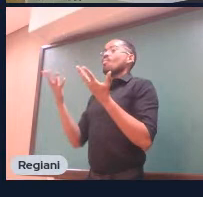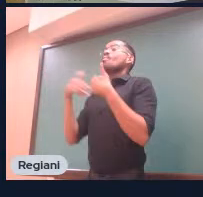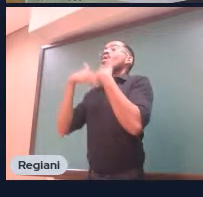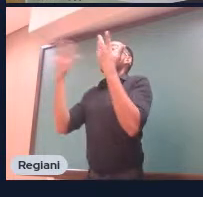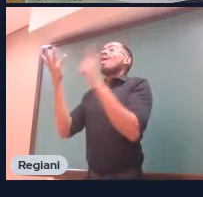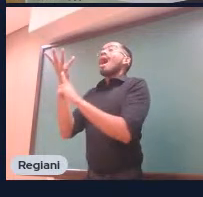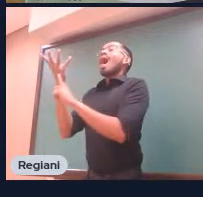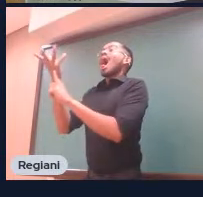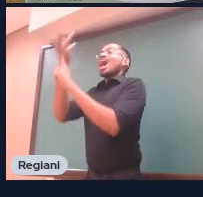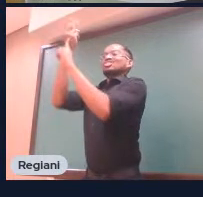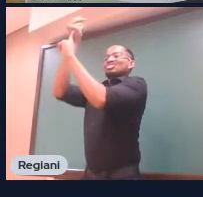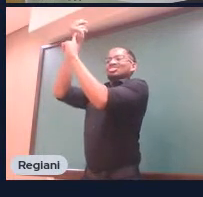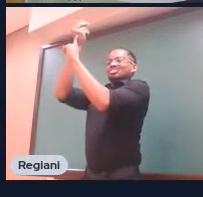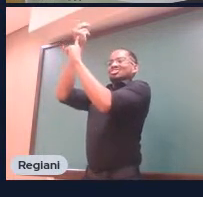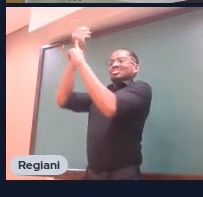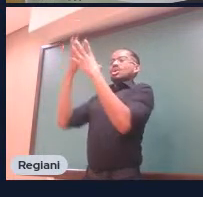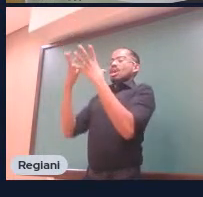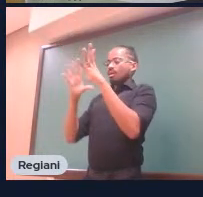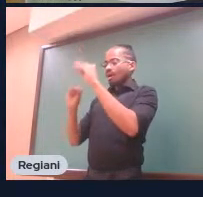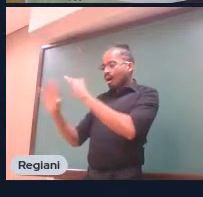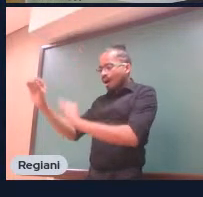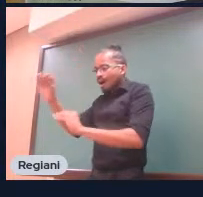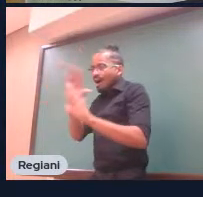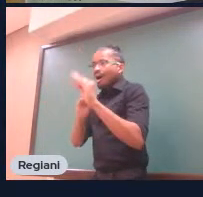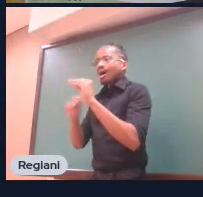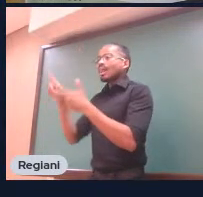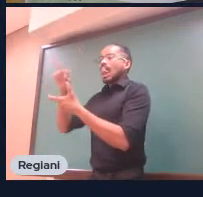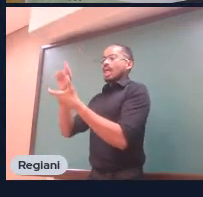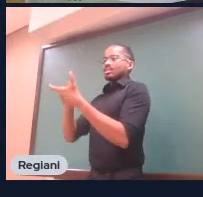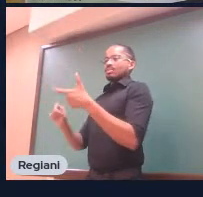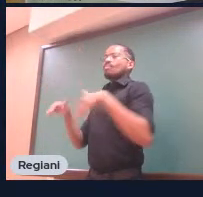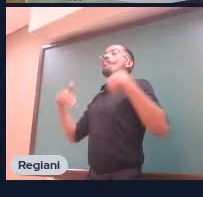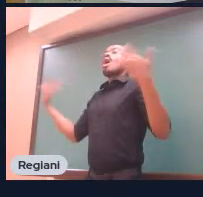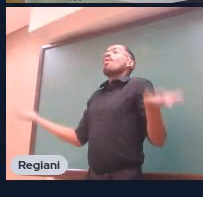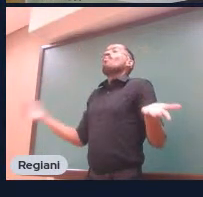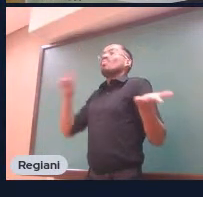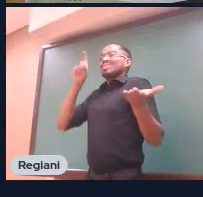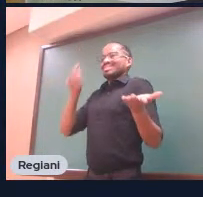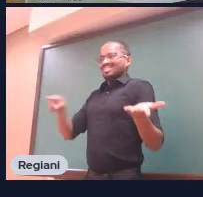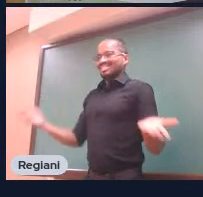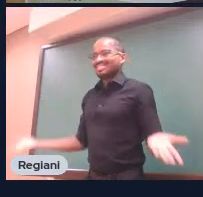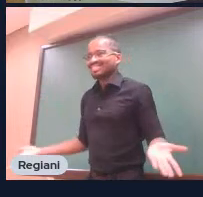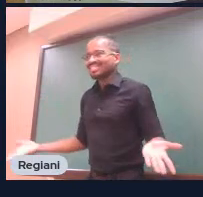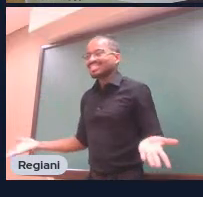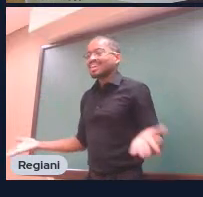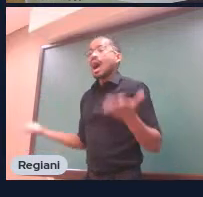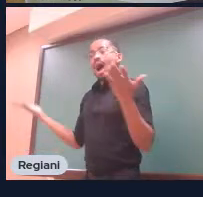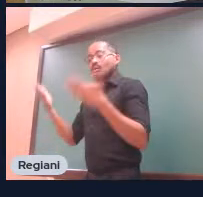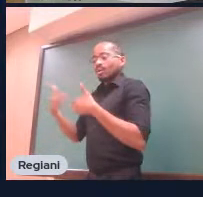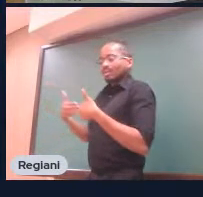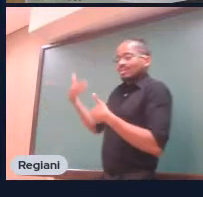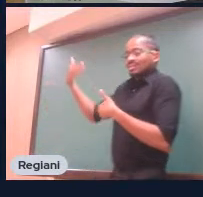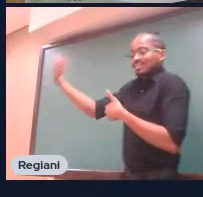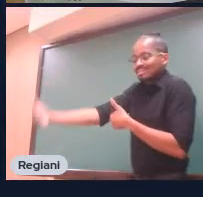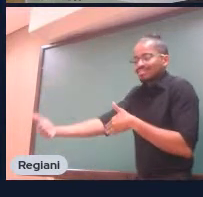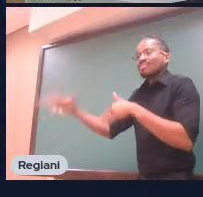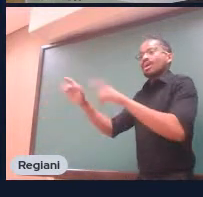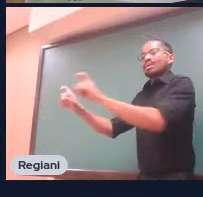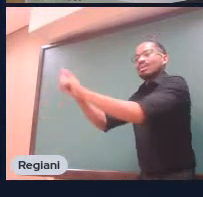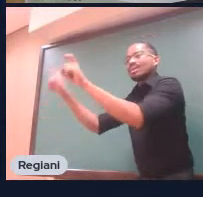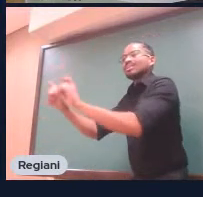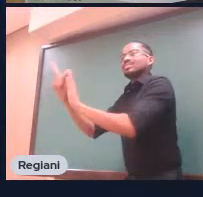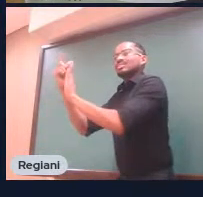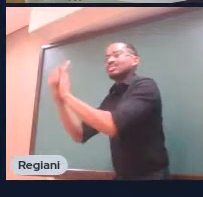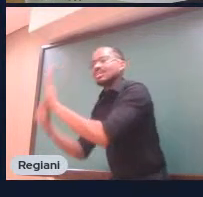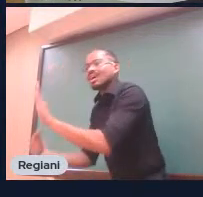Fields. We will always be better than machines in taking computer-generated summaries on how language works, on how language